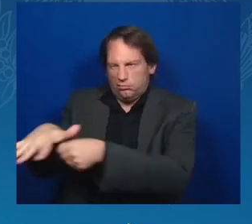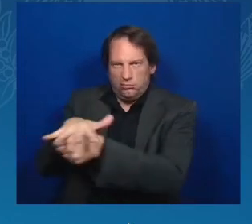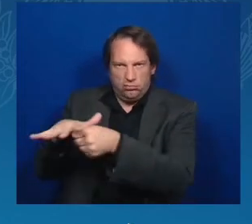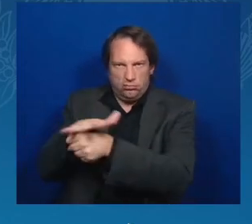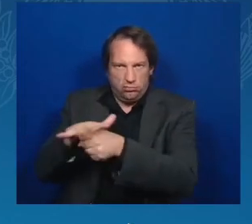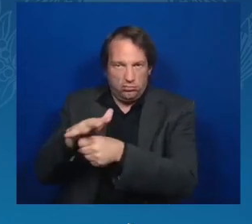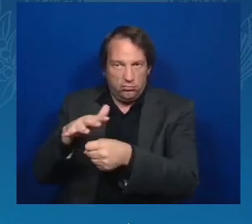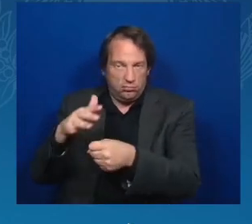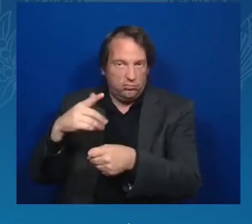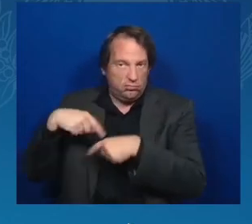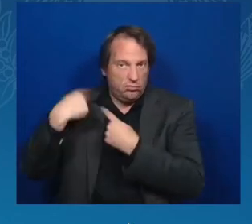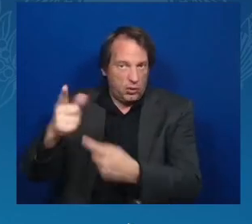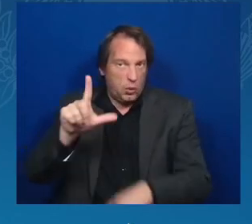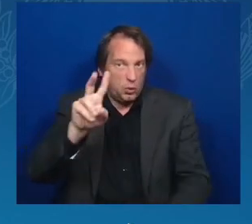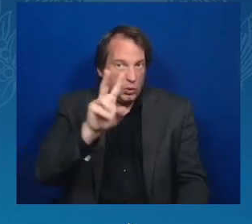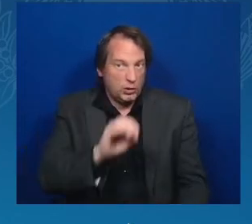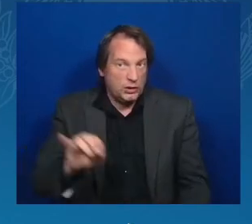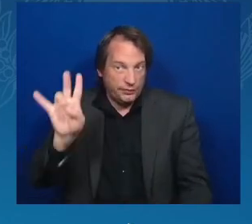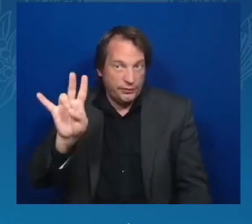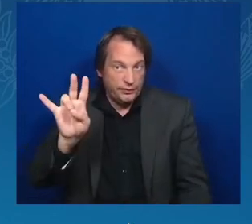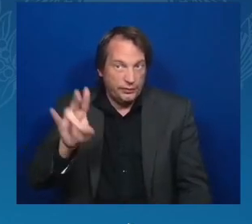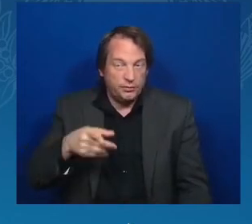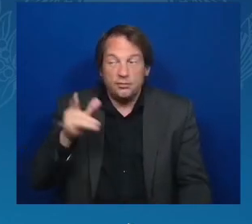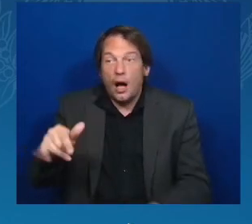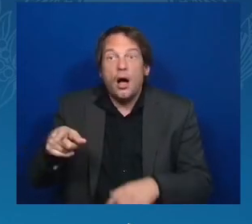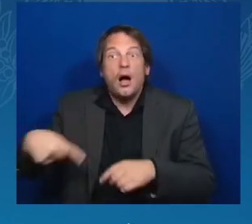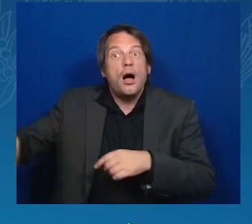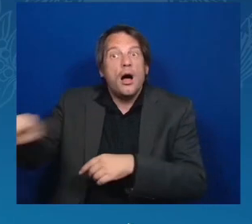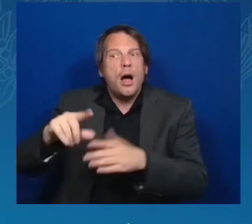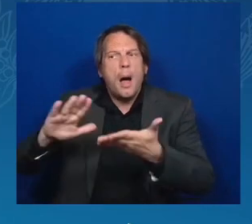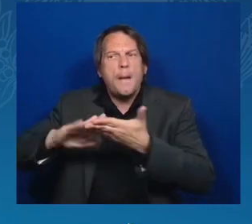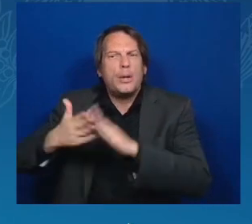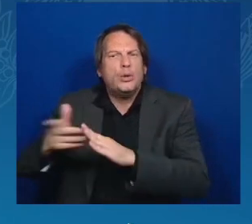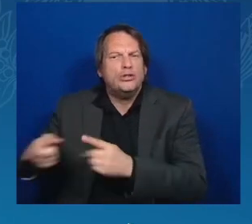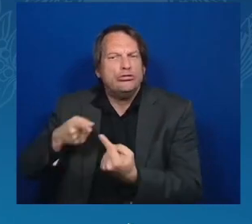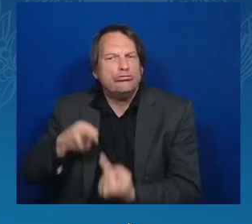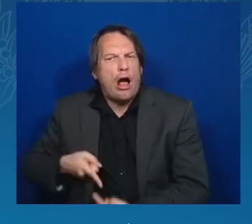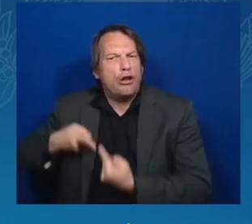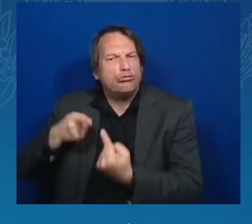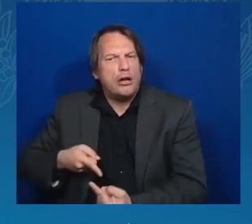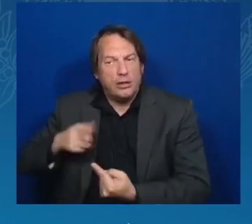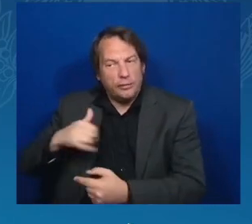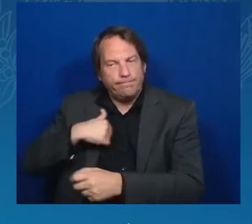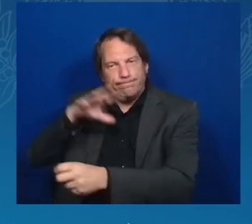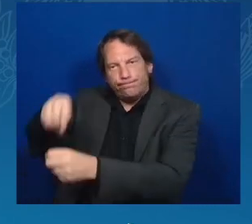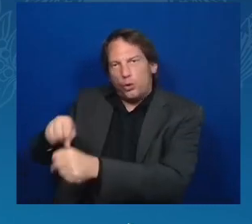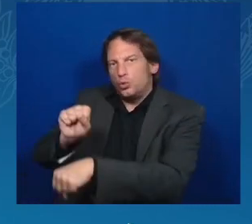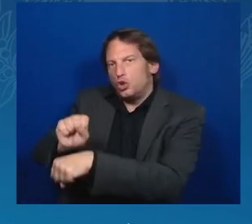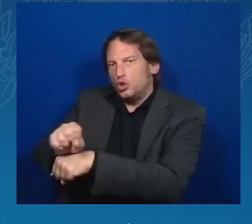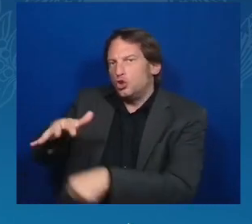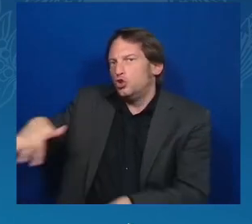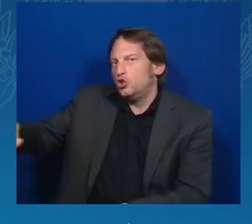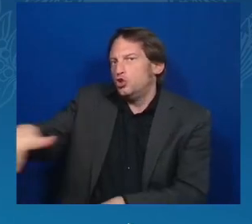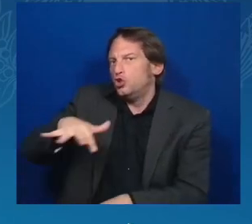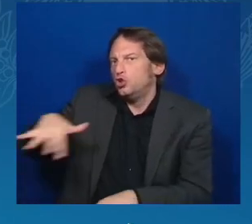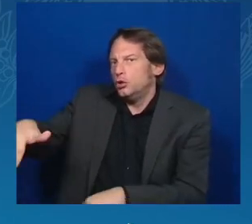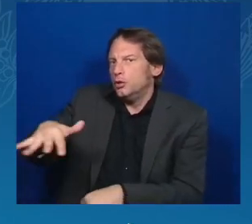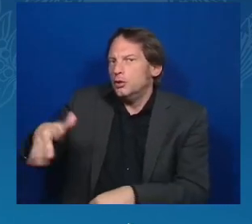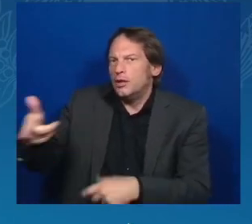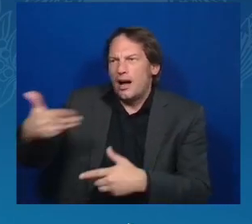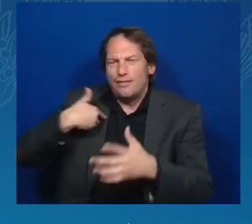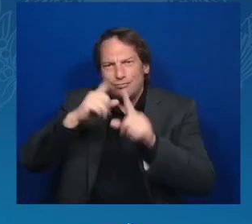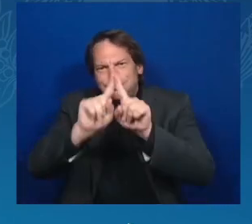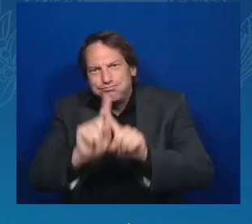underserved community that I work in. They have various needs that really change day to day. 30% of our